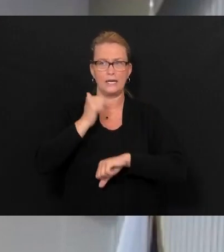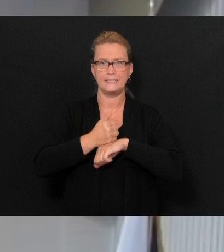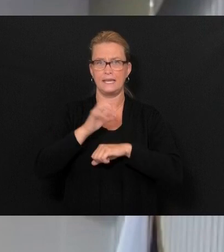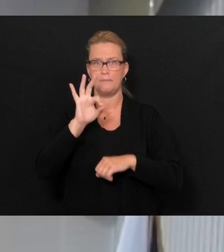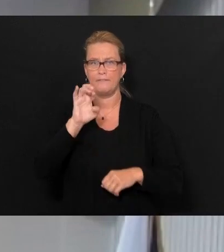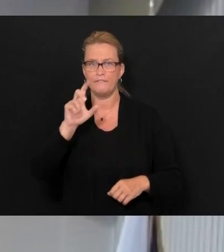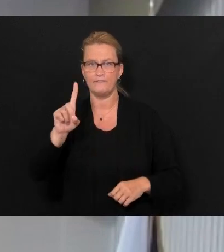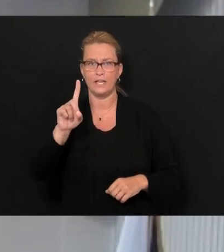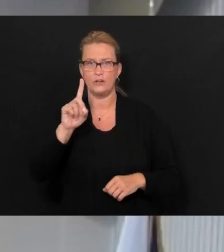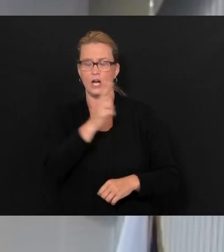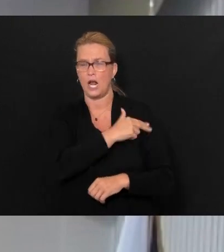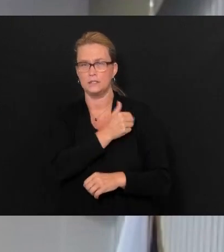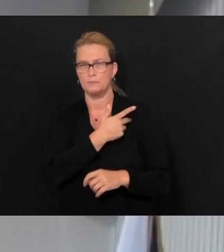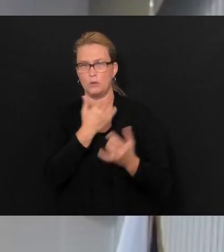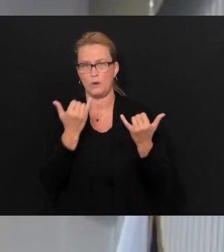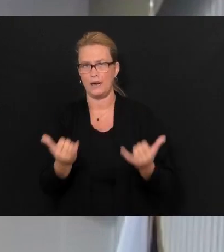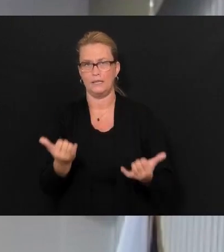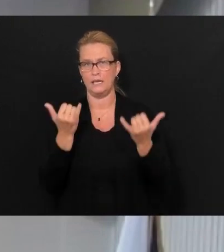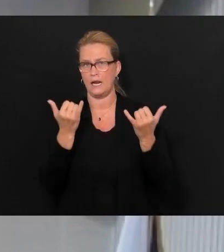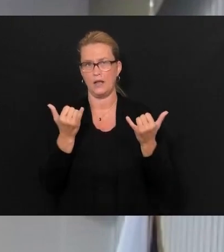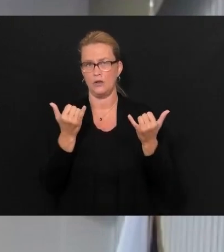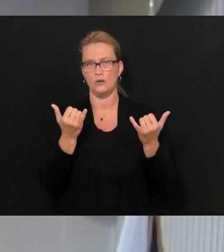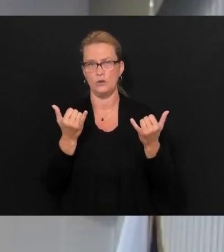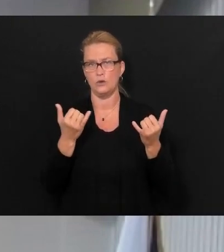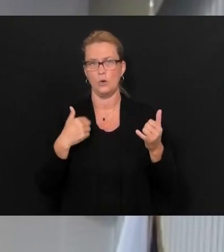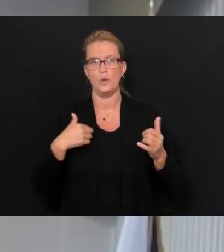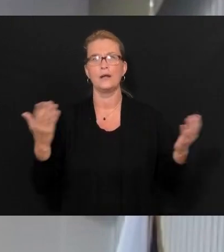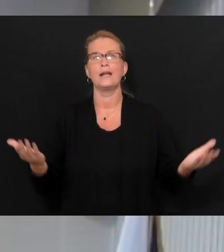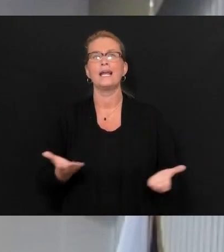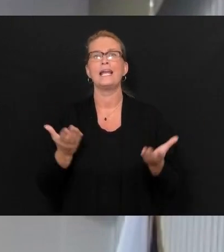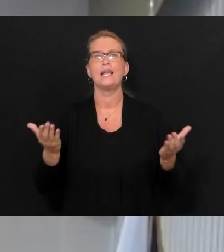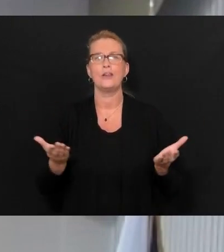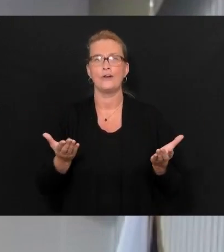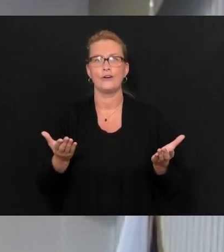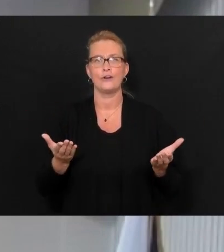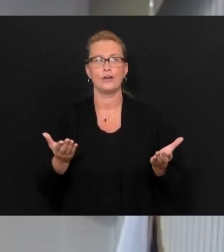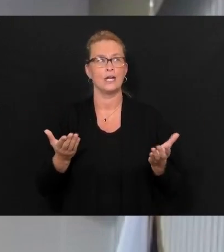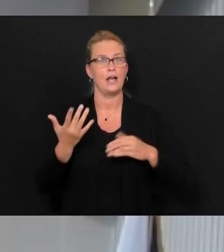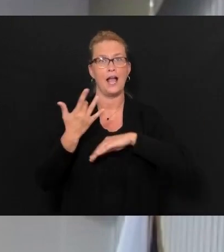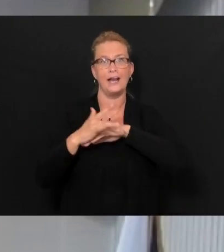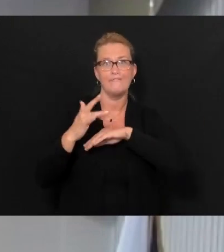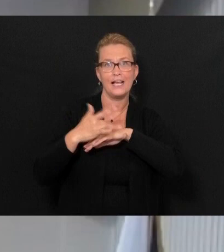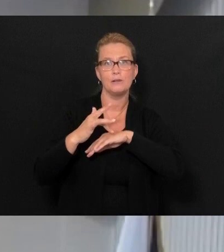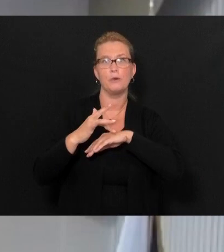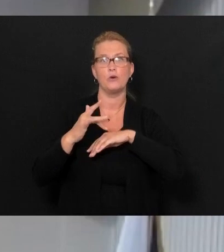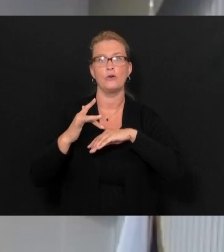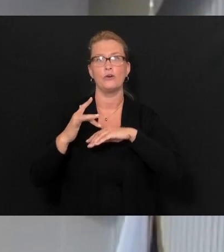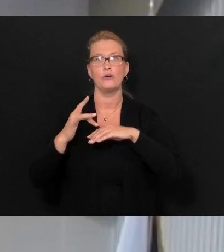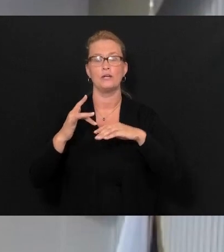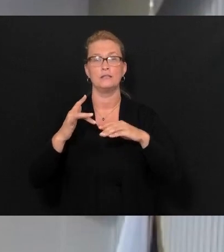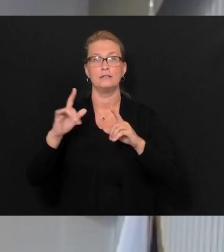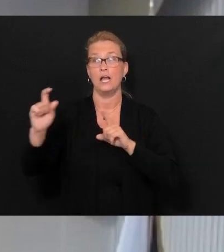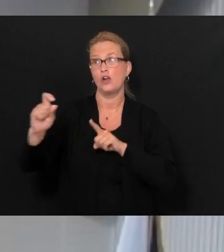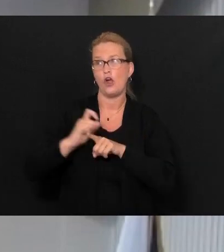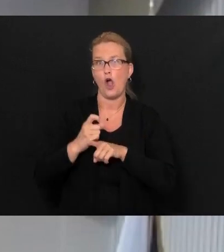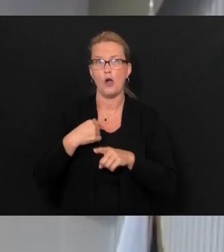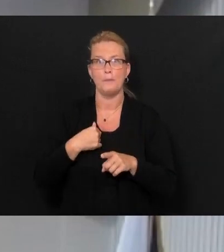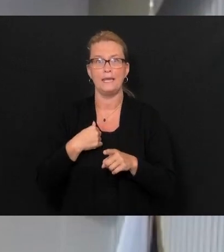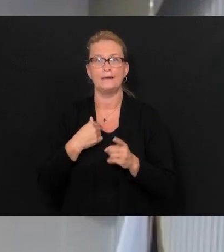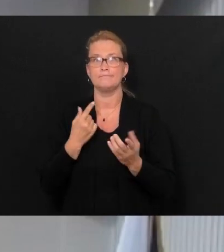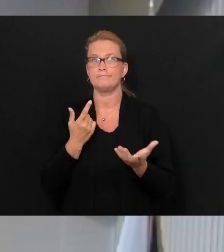were approved. So we're here to be available, and a phone call would be great in terms